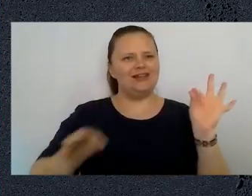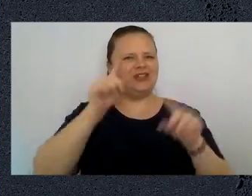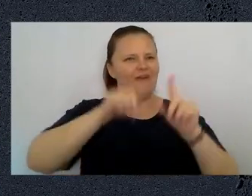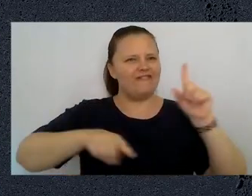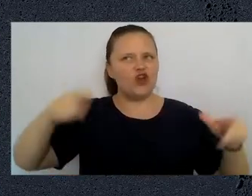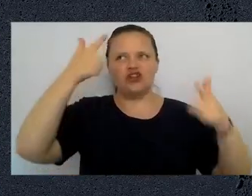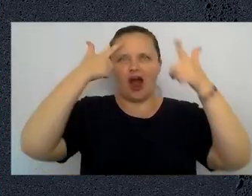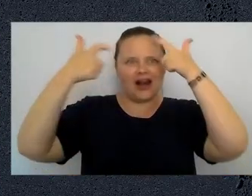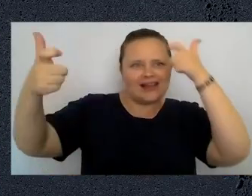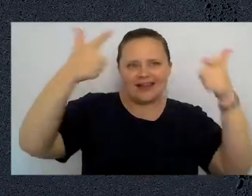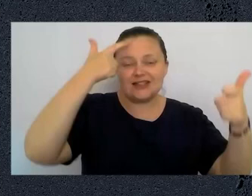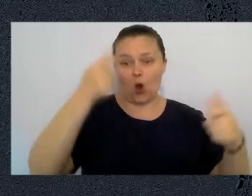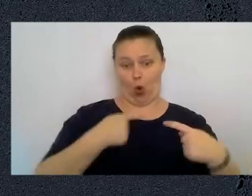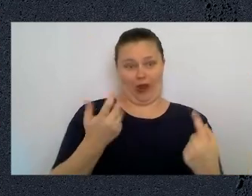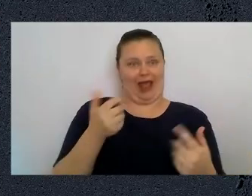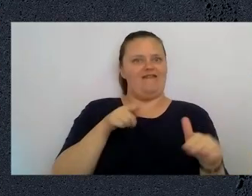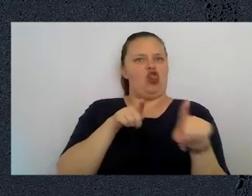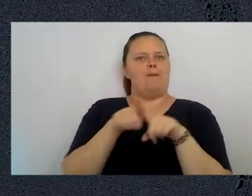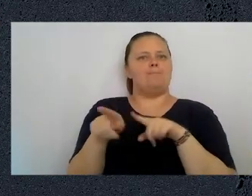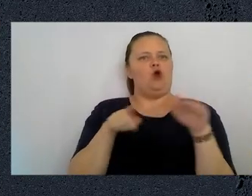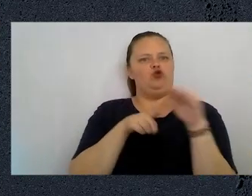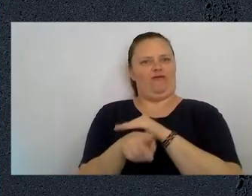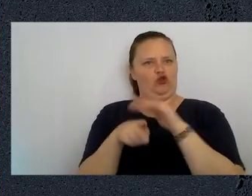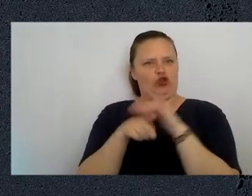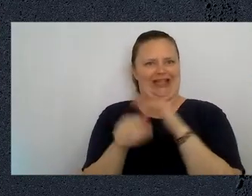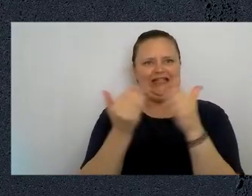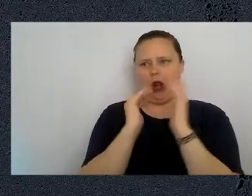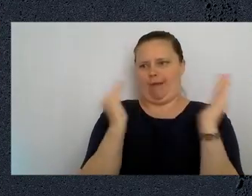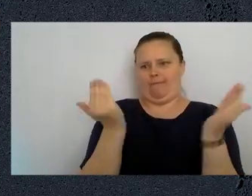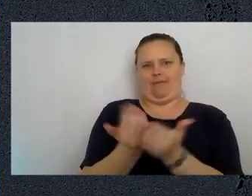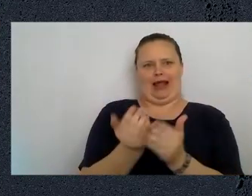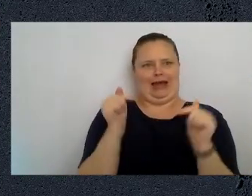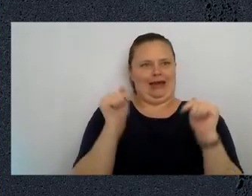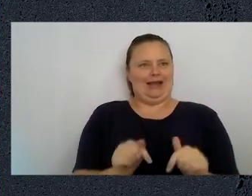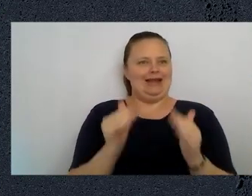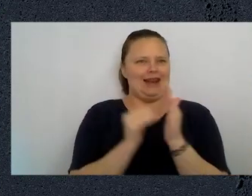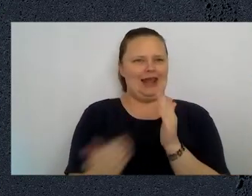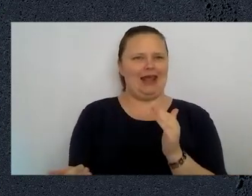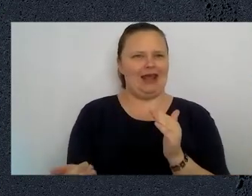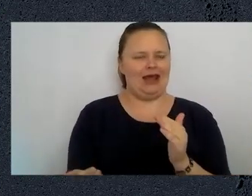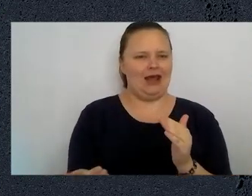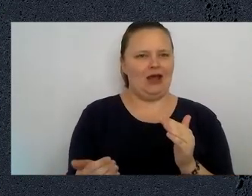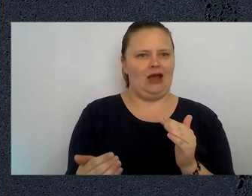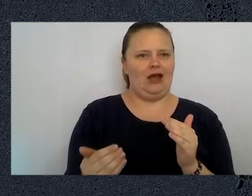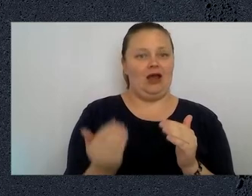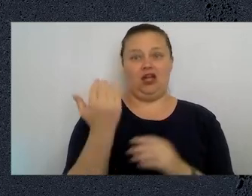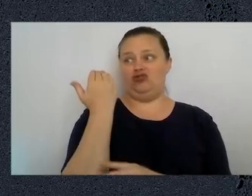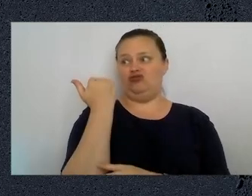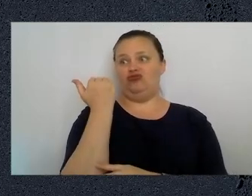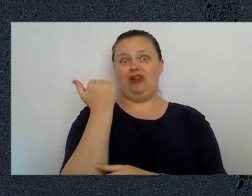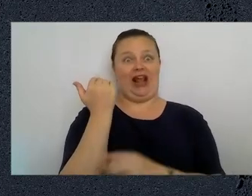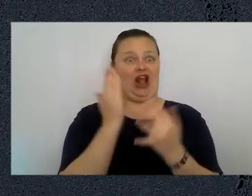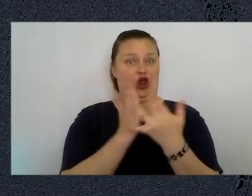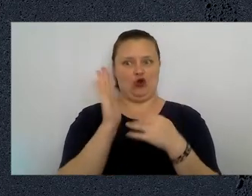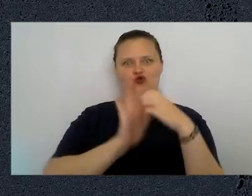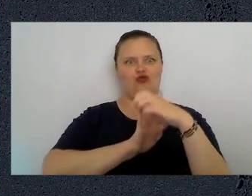most refugees on the planet right now in this moment. We have just gone through a pandemic,